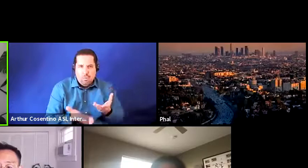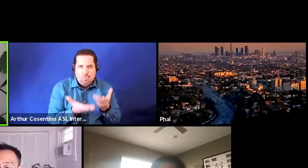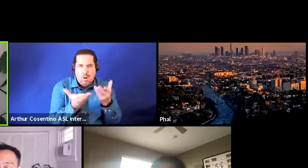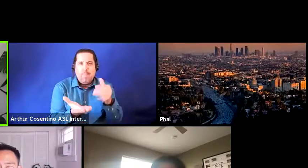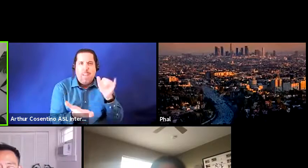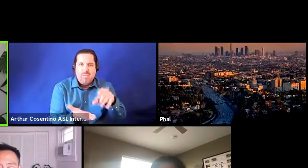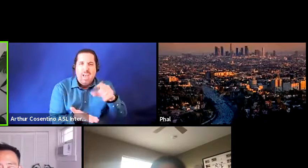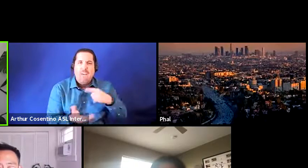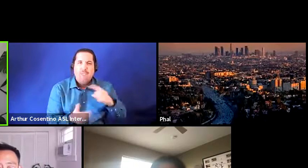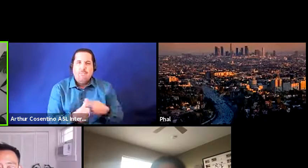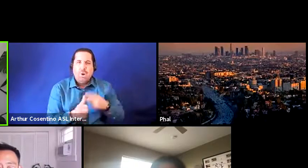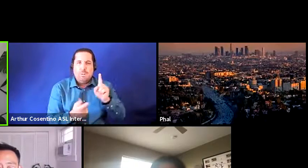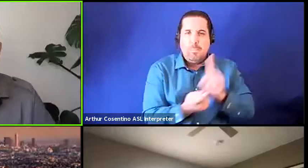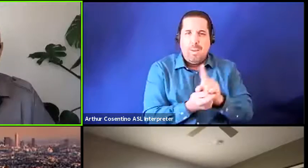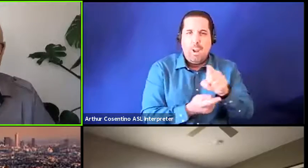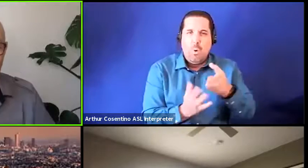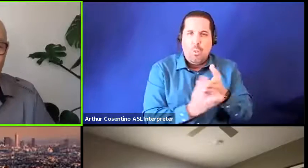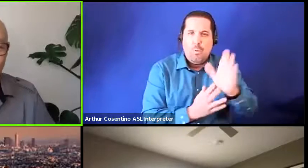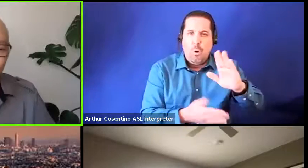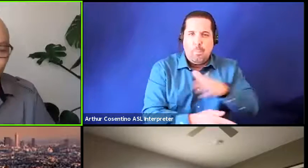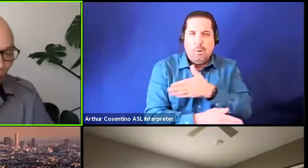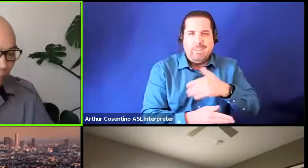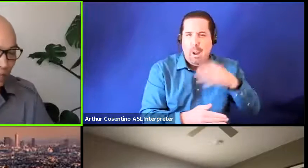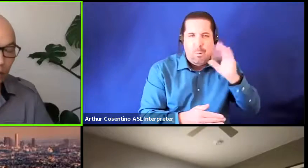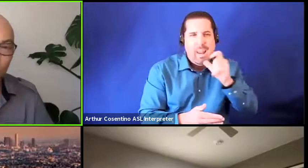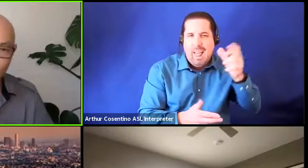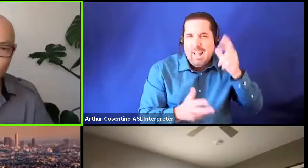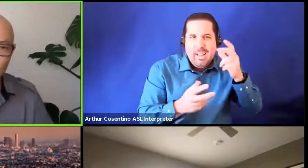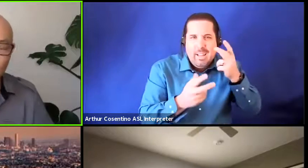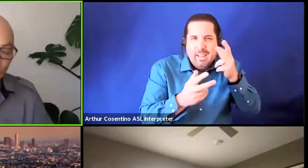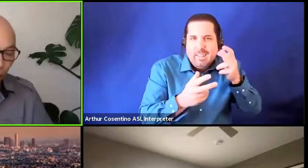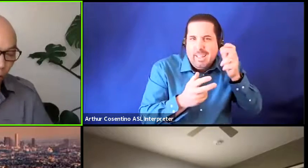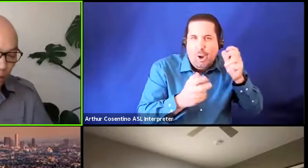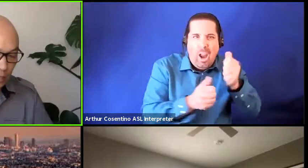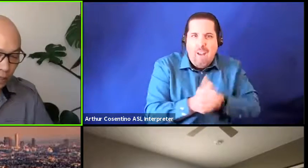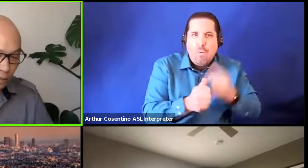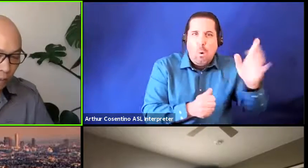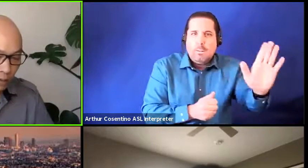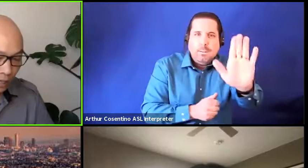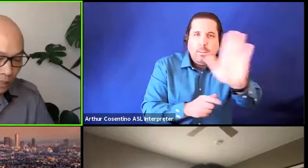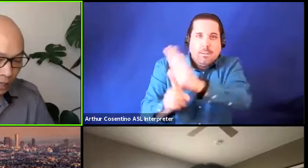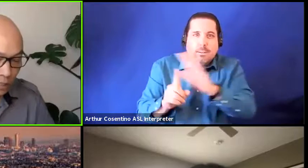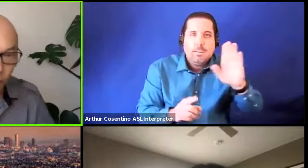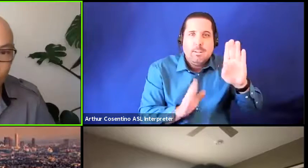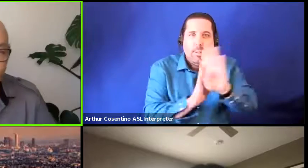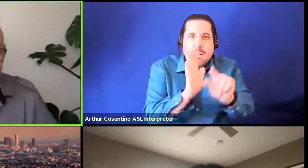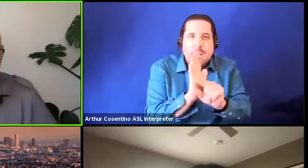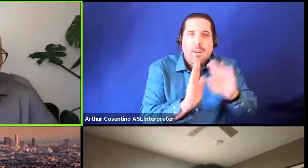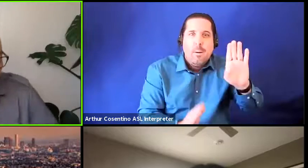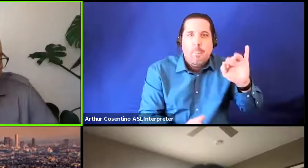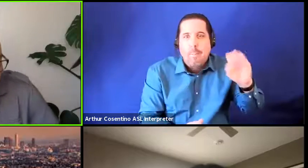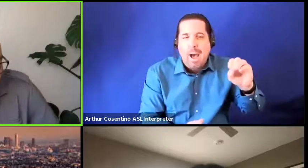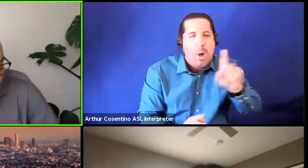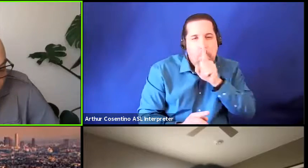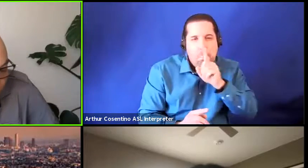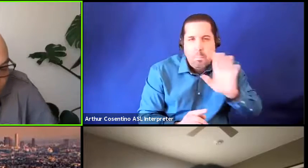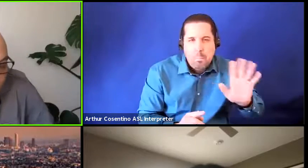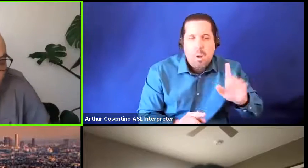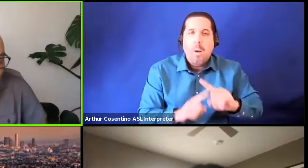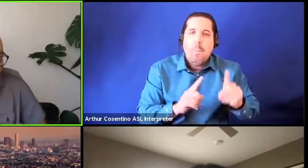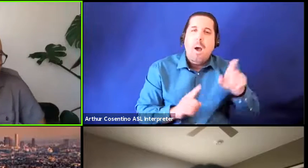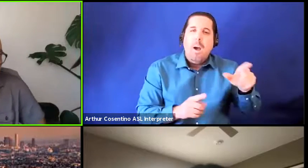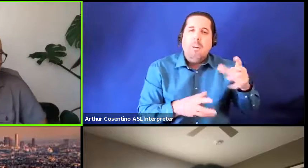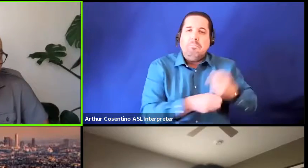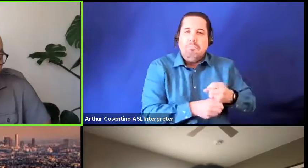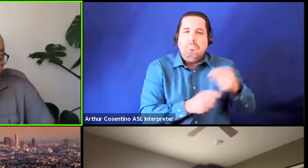first met you through your music. I'm not going to read everyone's bio. I'm just going to mention the organizations they're representing. So Candy today